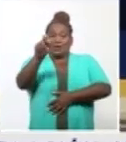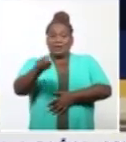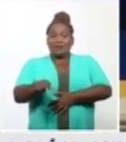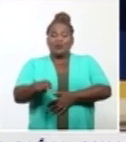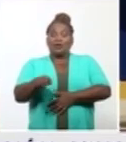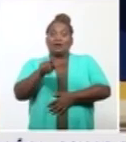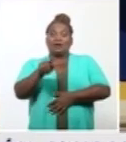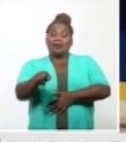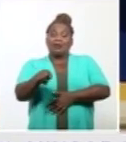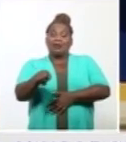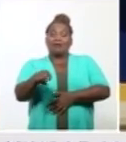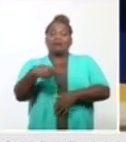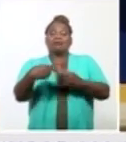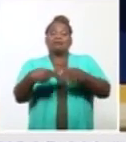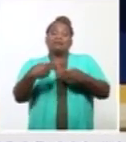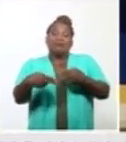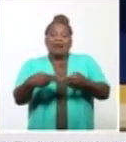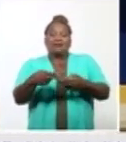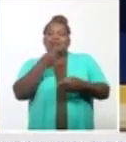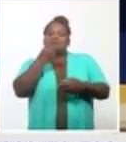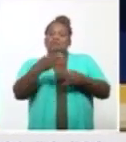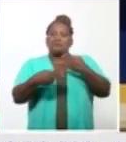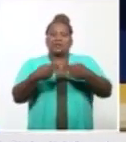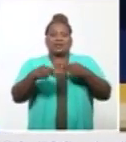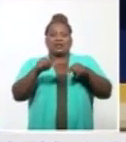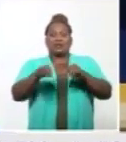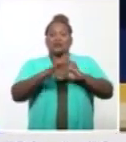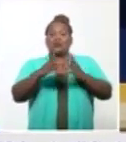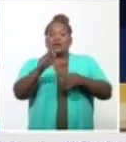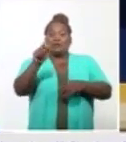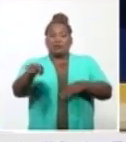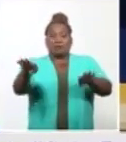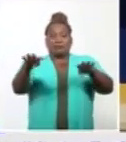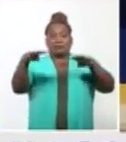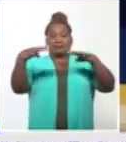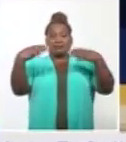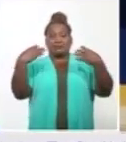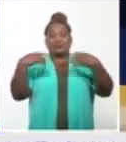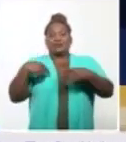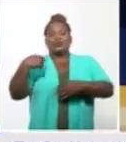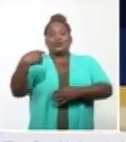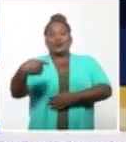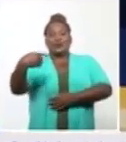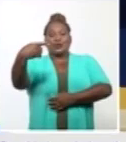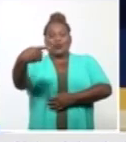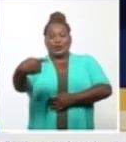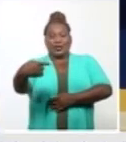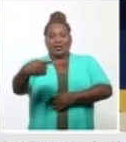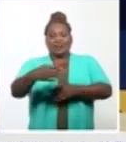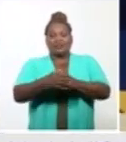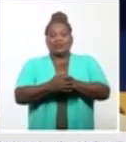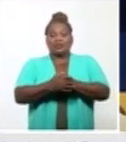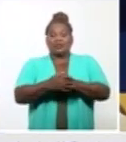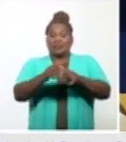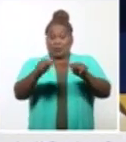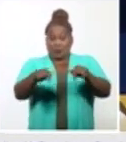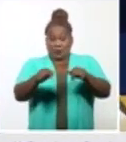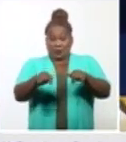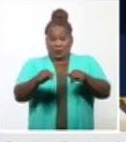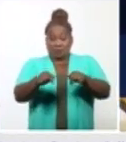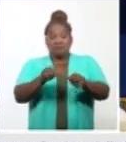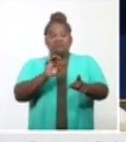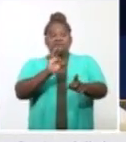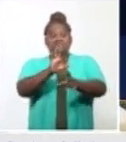Good morning to everyone and to all the people who tune in every day. Bueno, hoy comenzamos